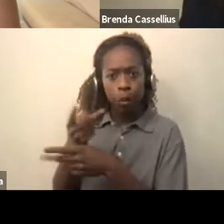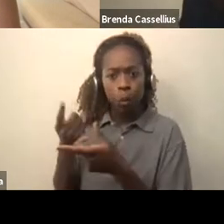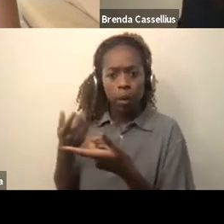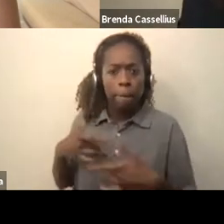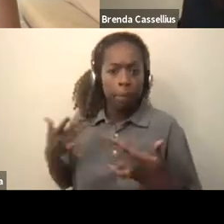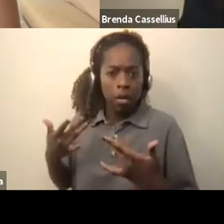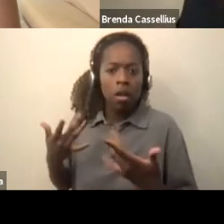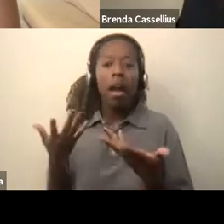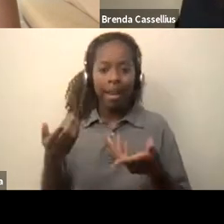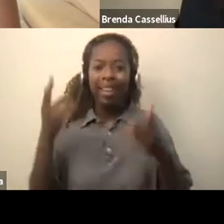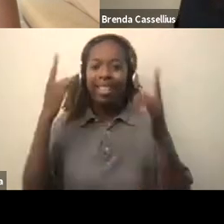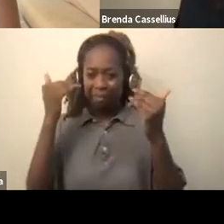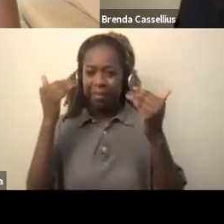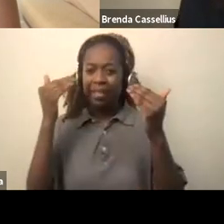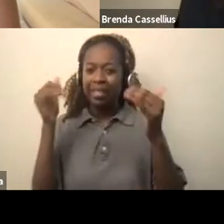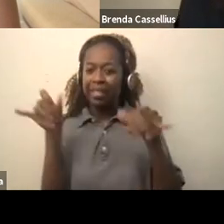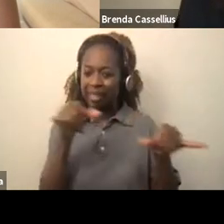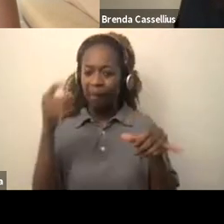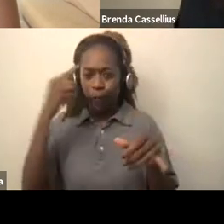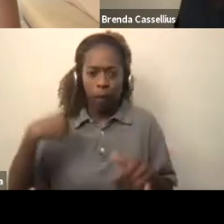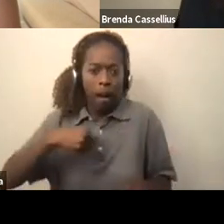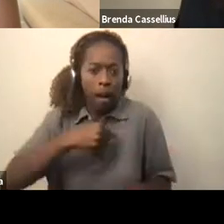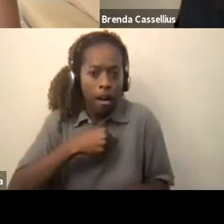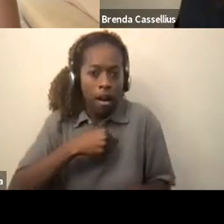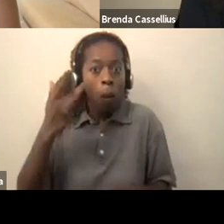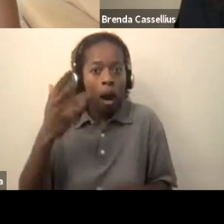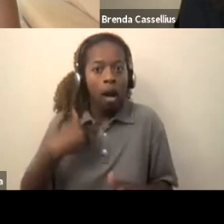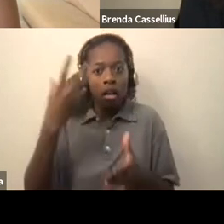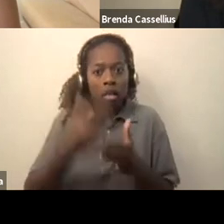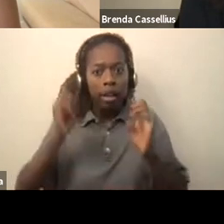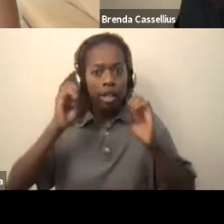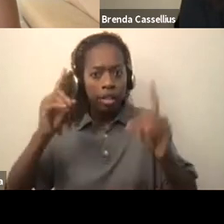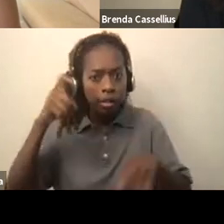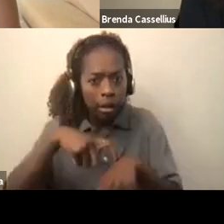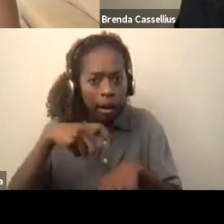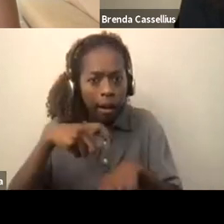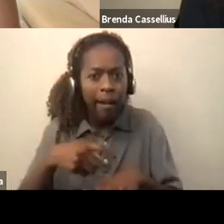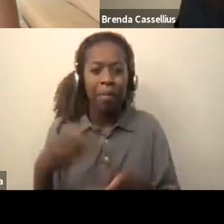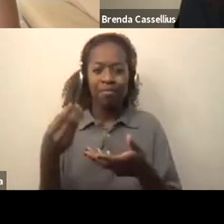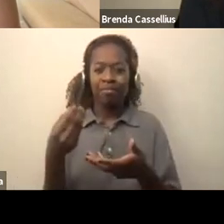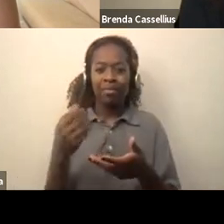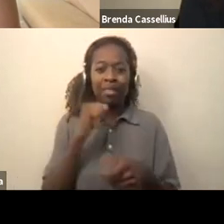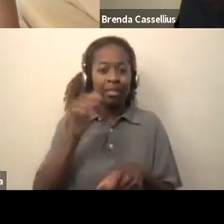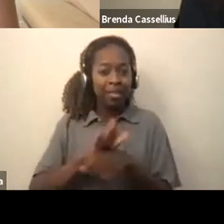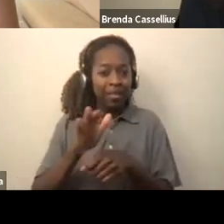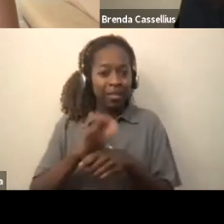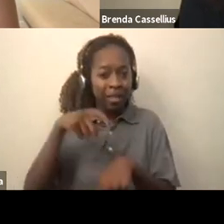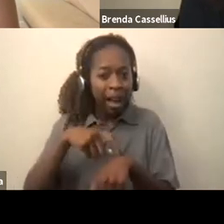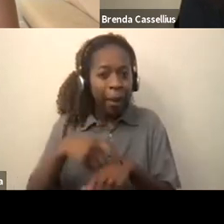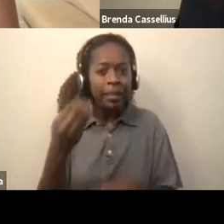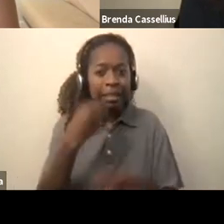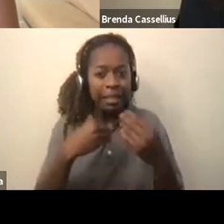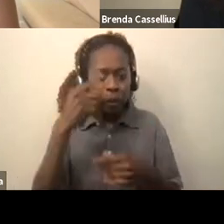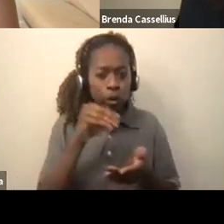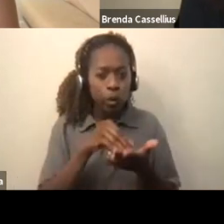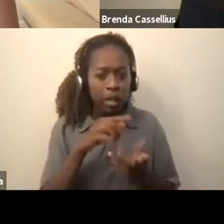ourselves because that's instructional time that is breakfast time for our students and we want to make sure that they are on time and and in the